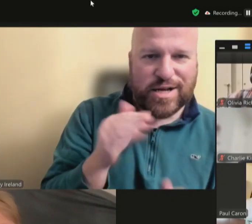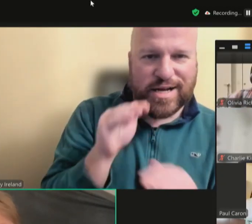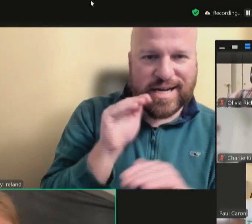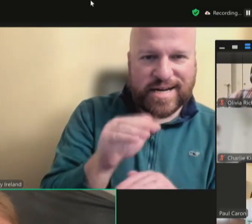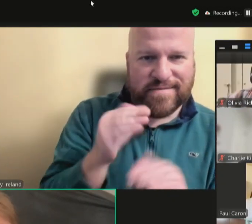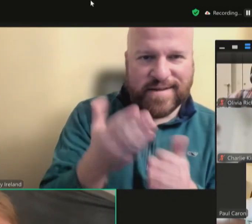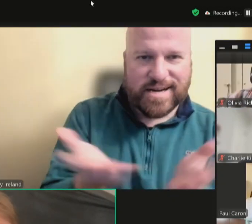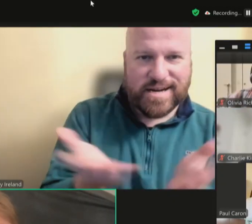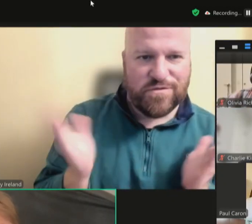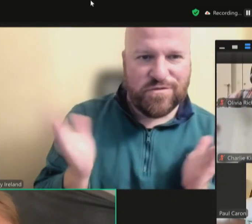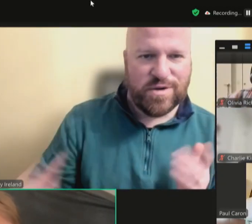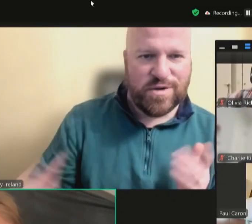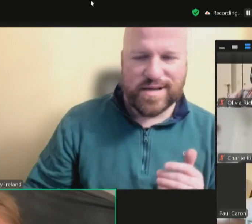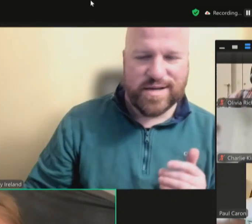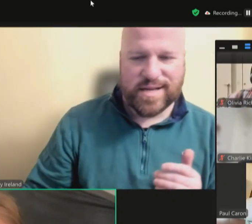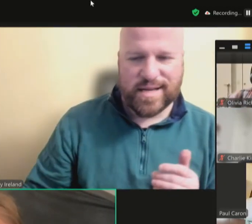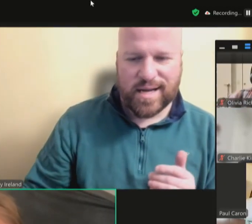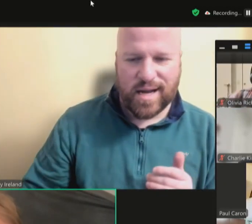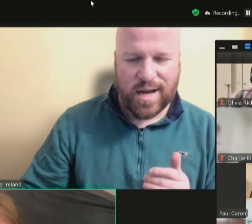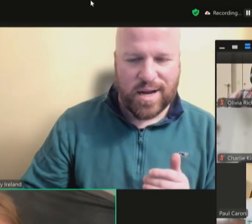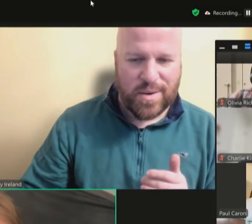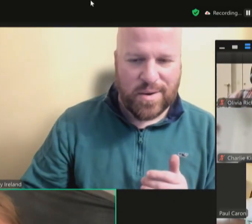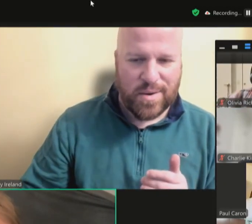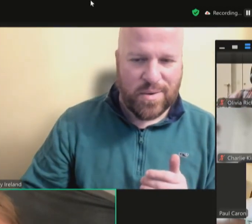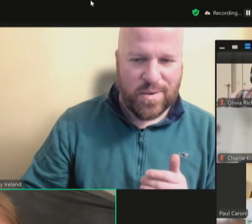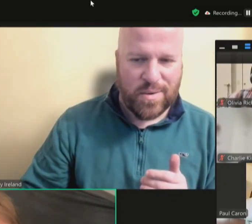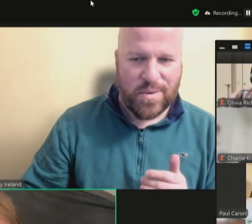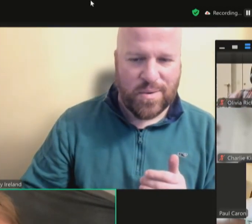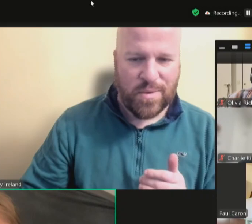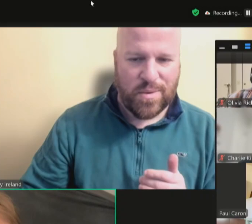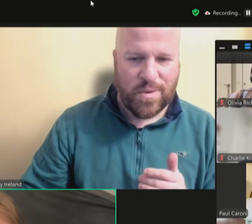Thank you, Andrea, and good evening, everyone.